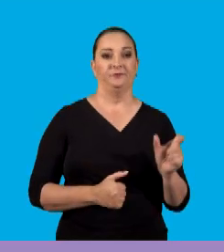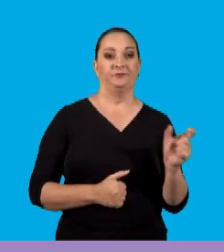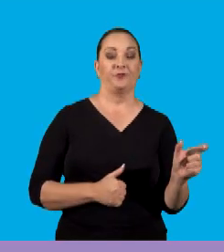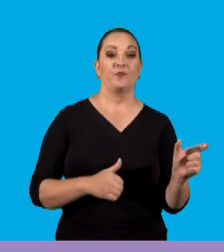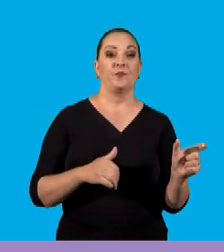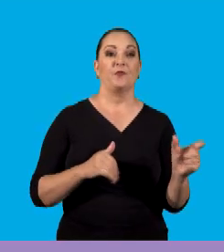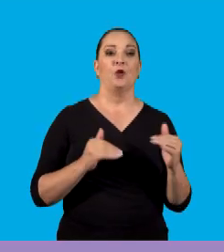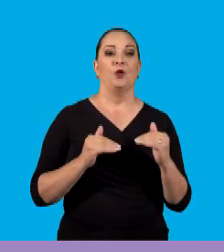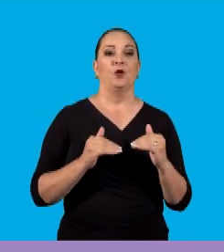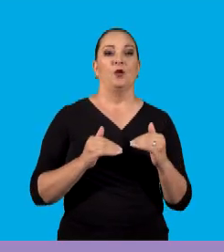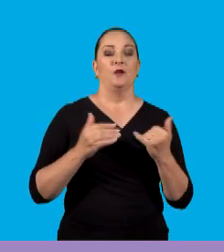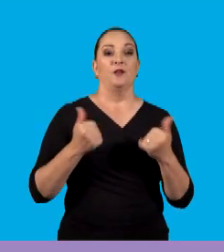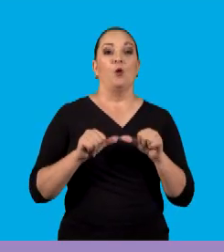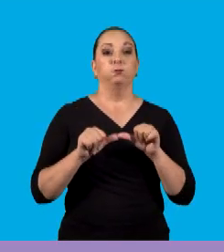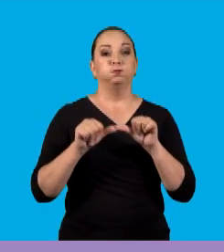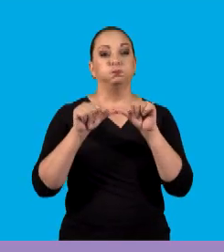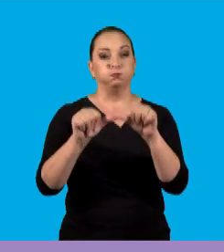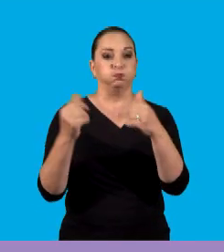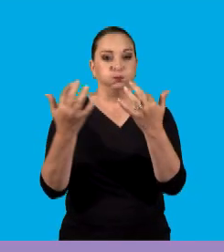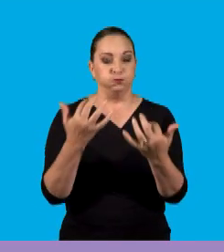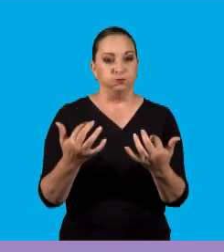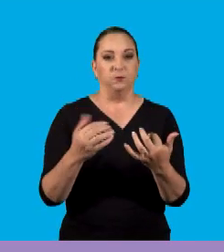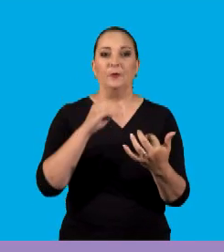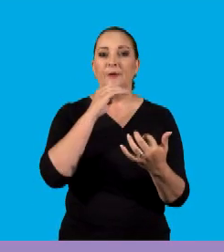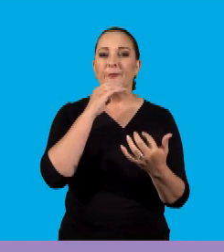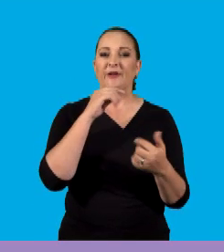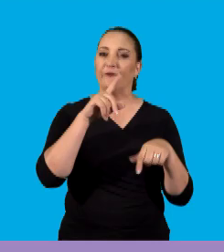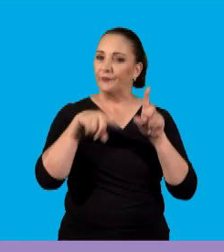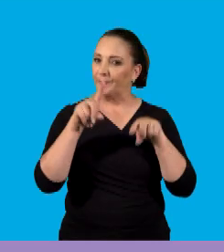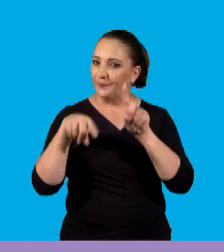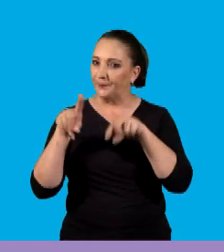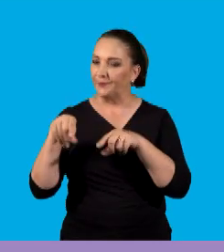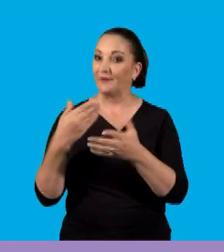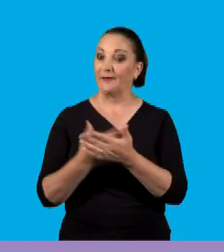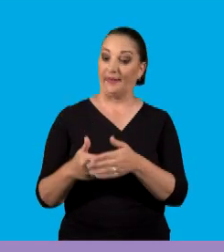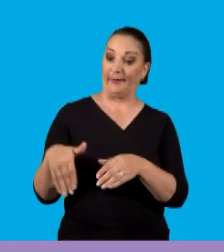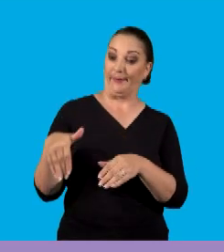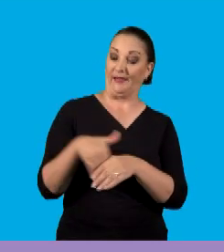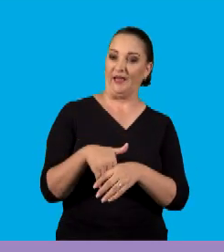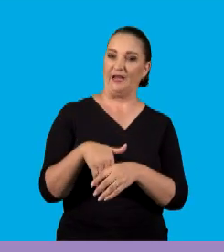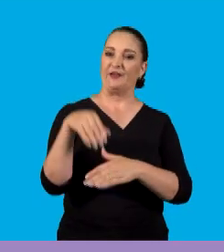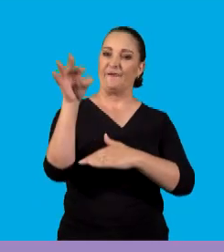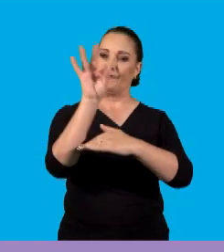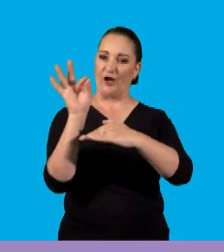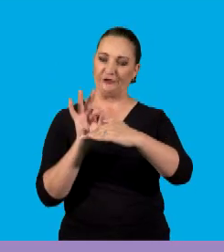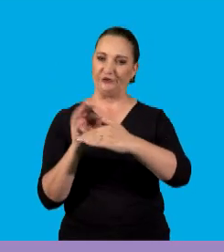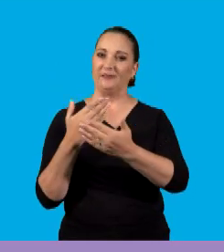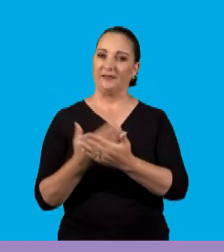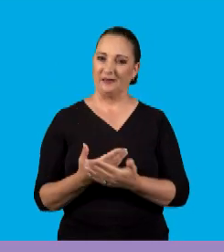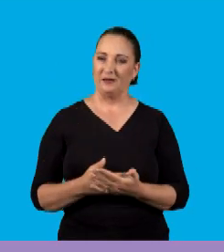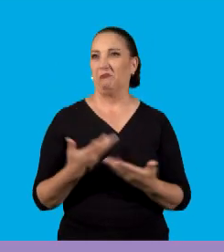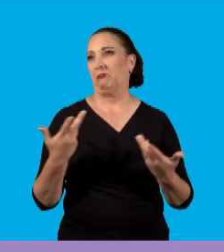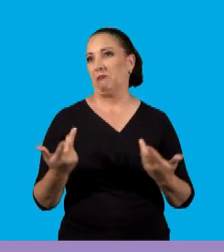Continuous data, that is data that consists of quantities or variables that can